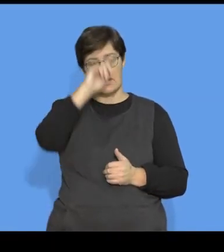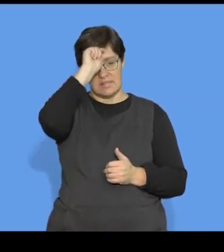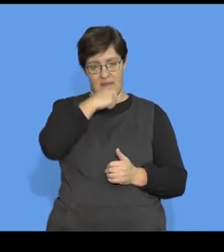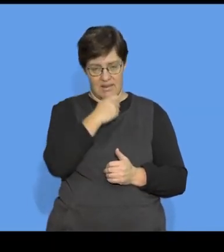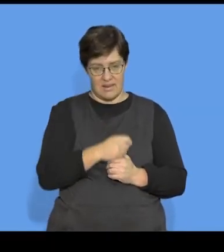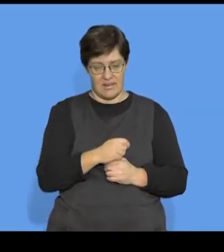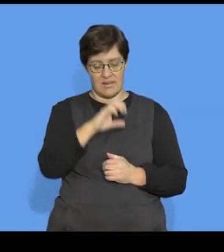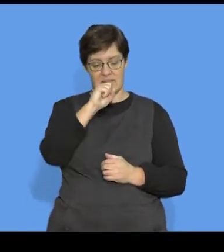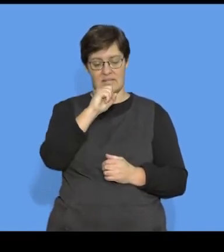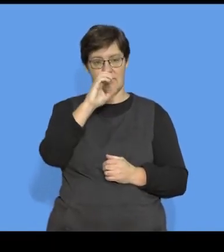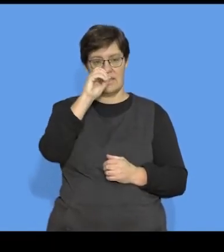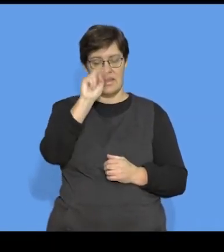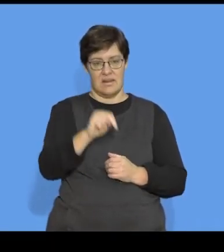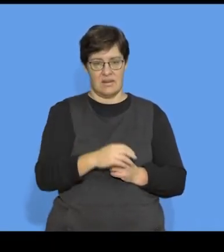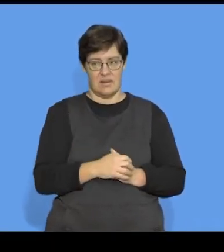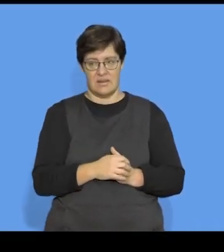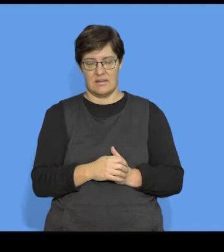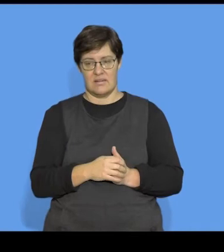Sun.